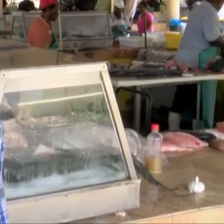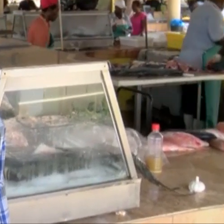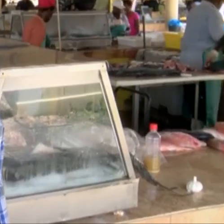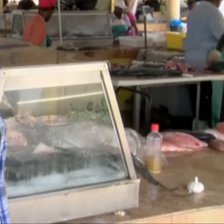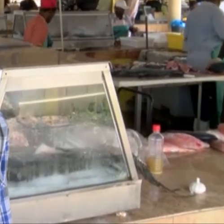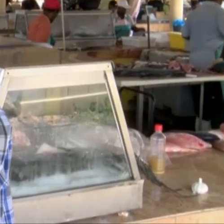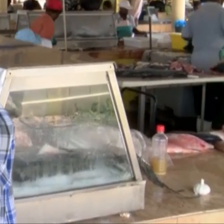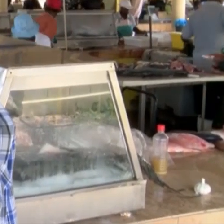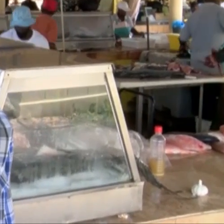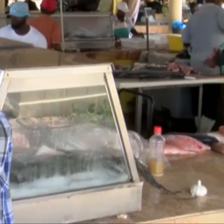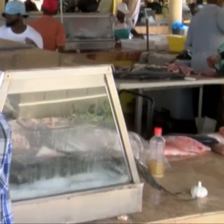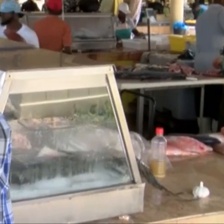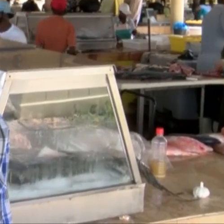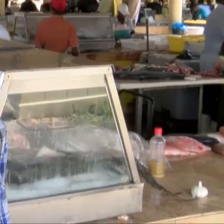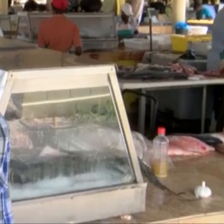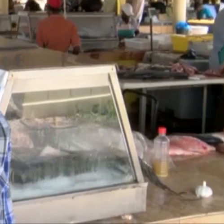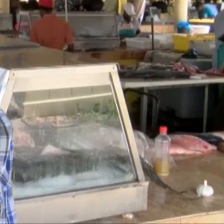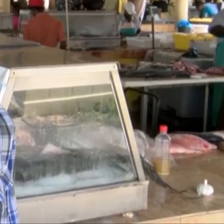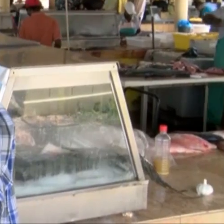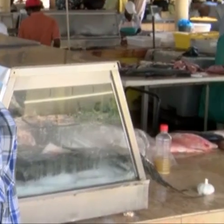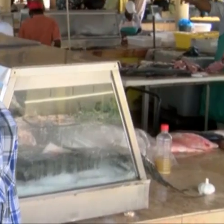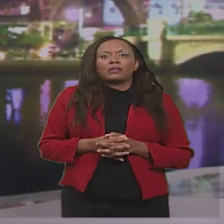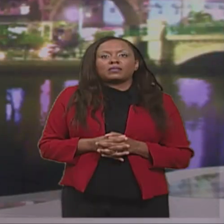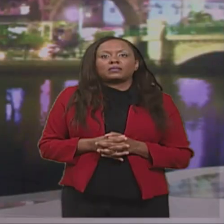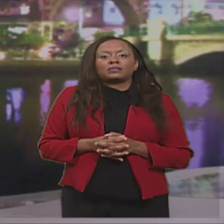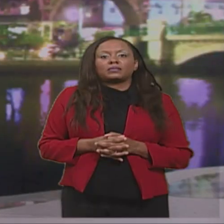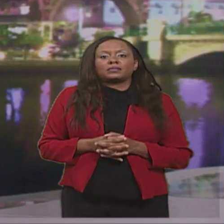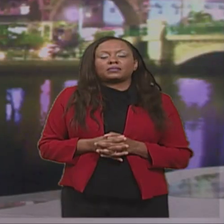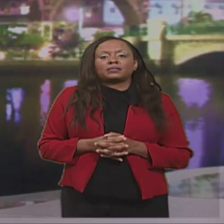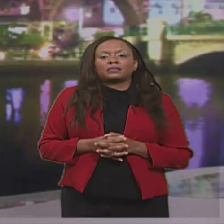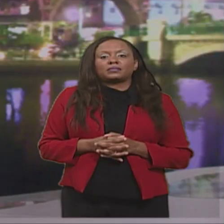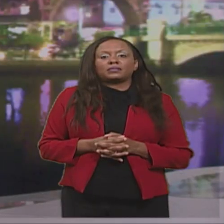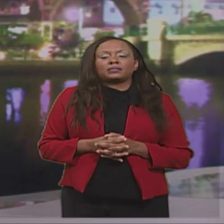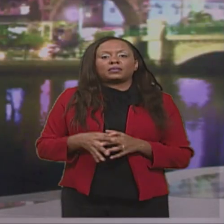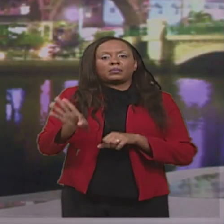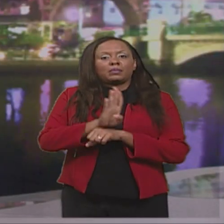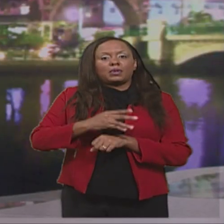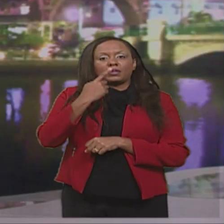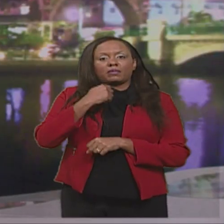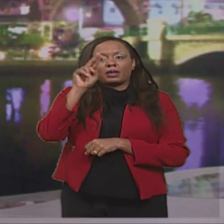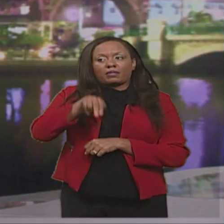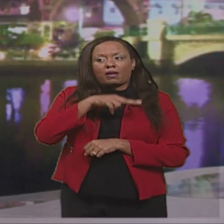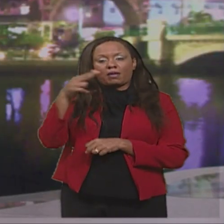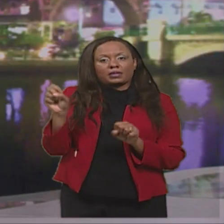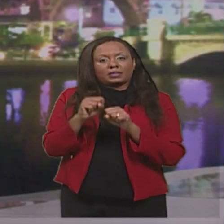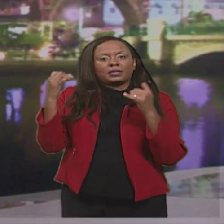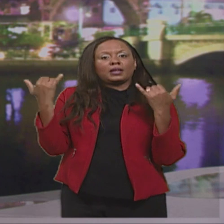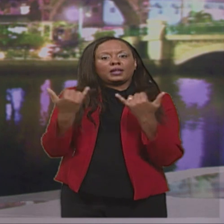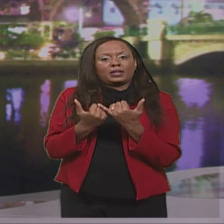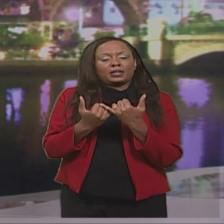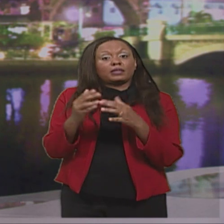us something. I remember when flying fish were so plentiful. Well, the Barbados Red Cross Society is the